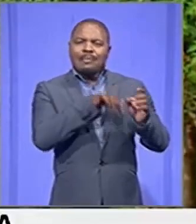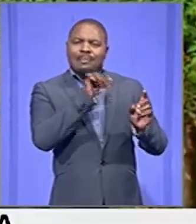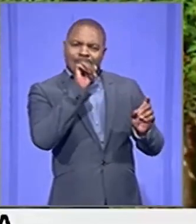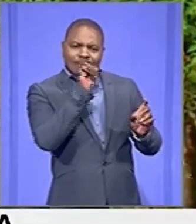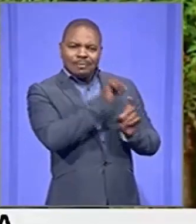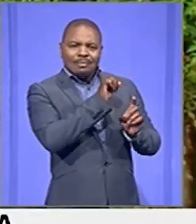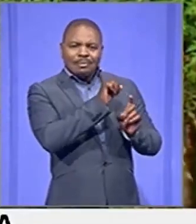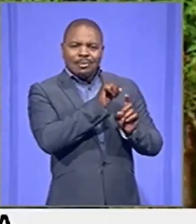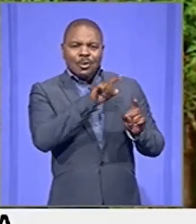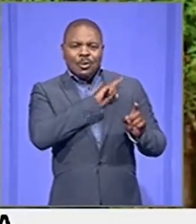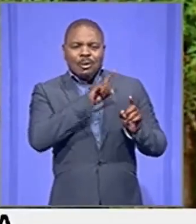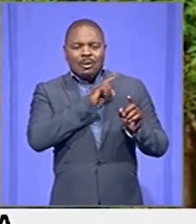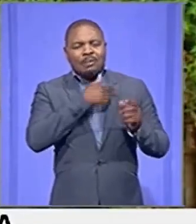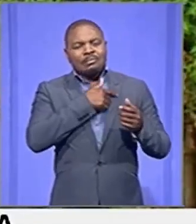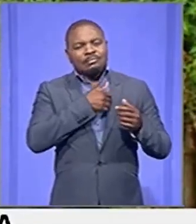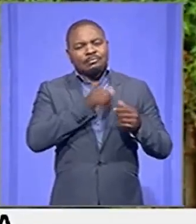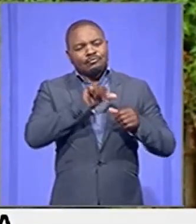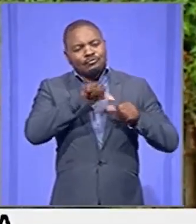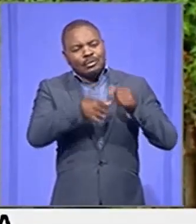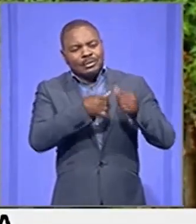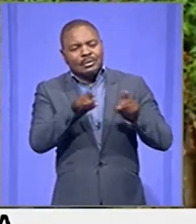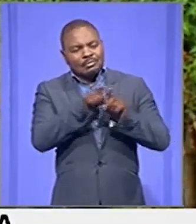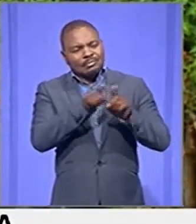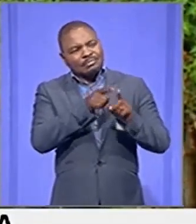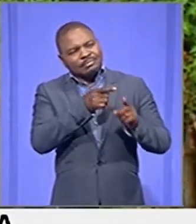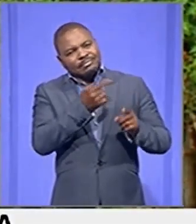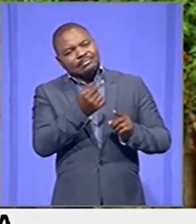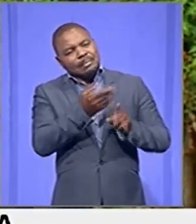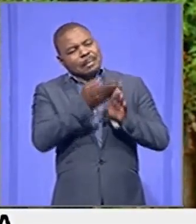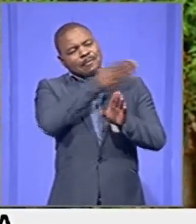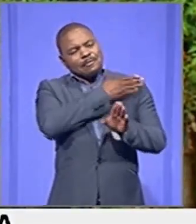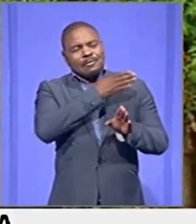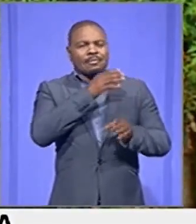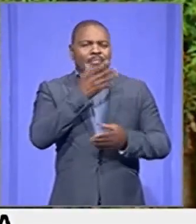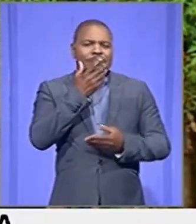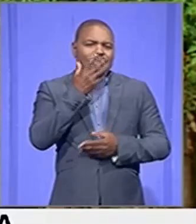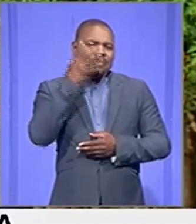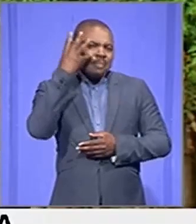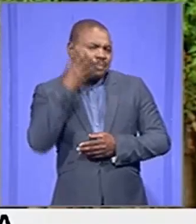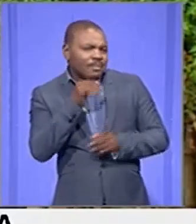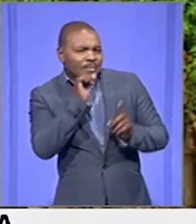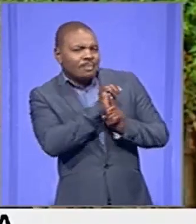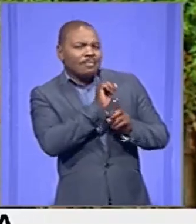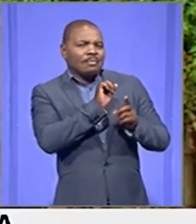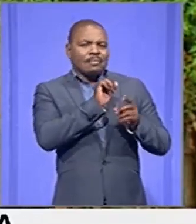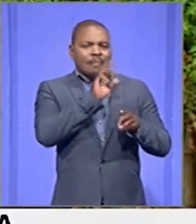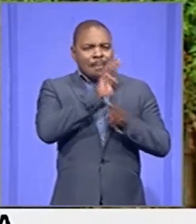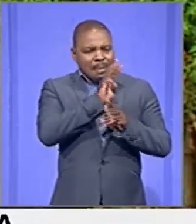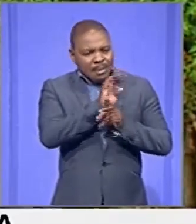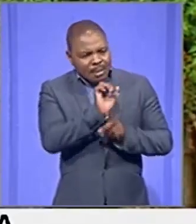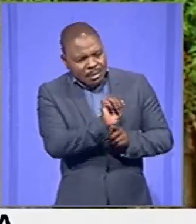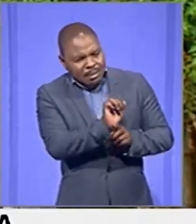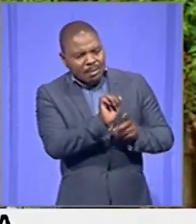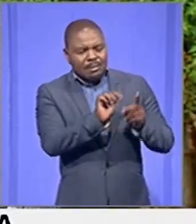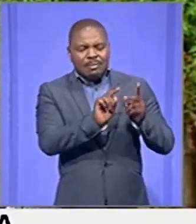a descendant of warriors, her grandmother, her mother herself,